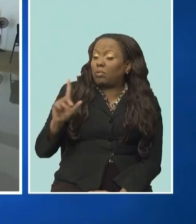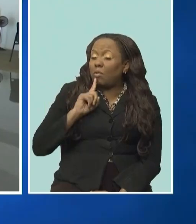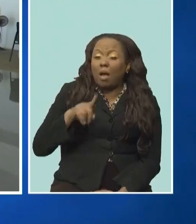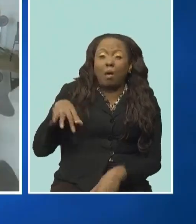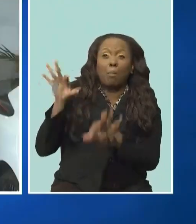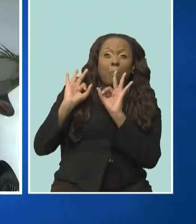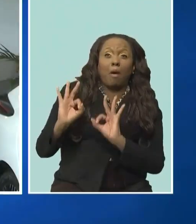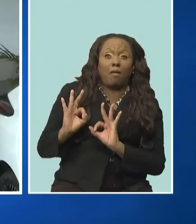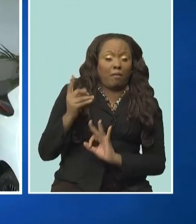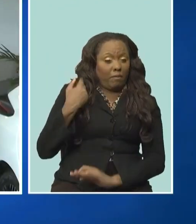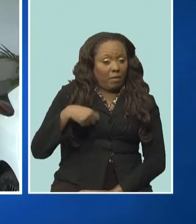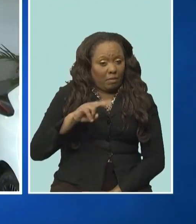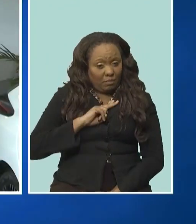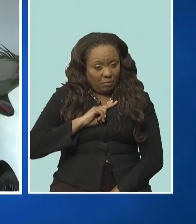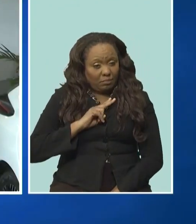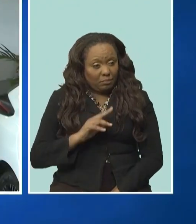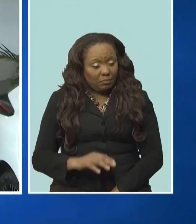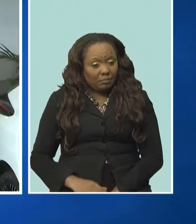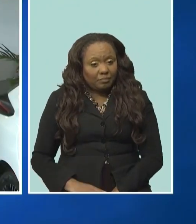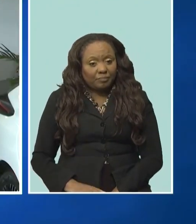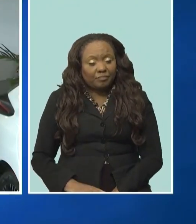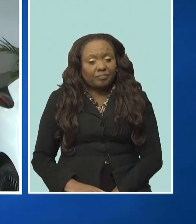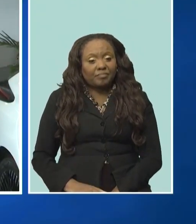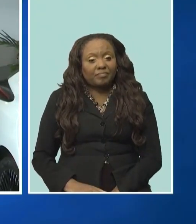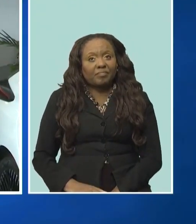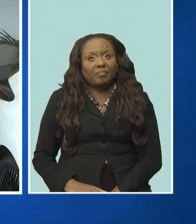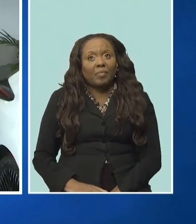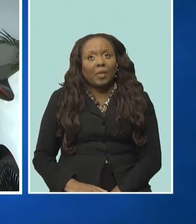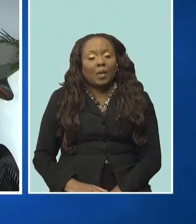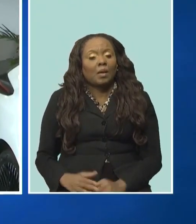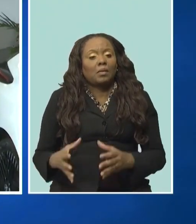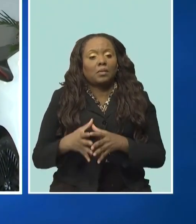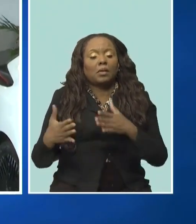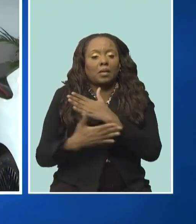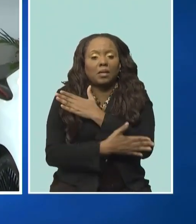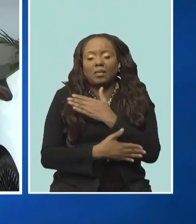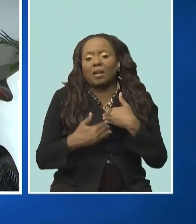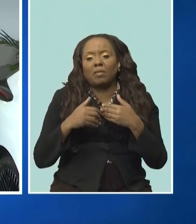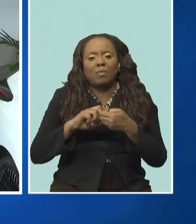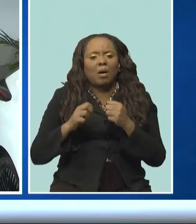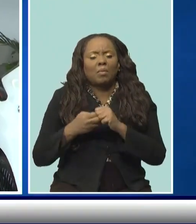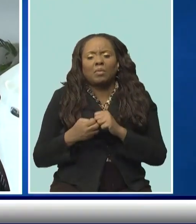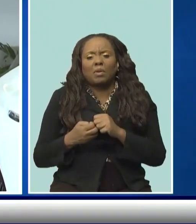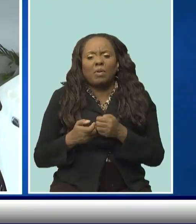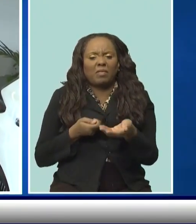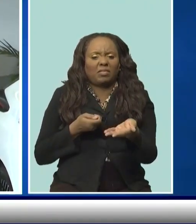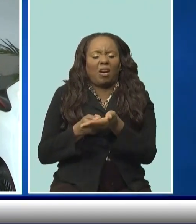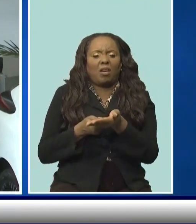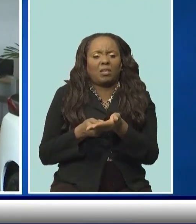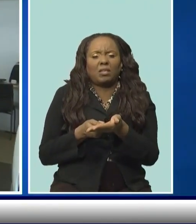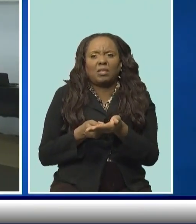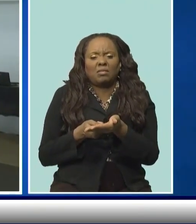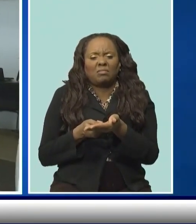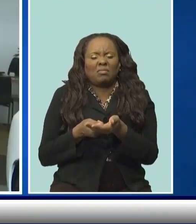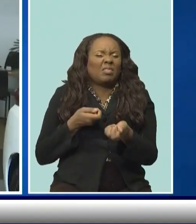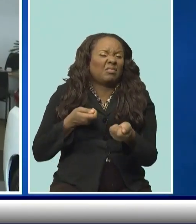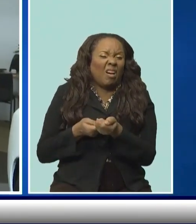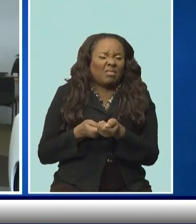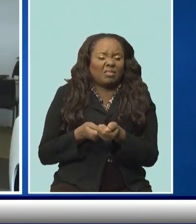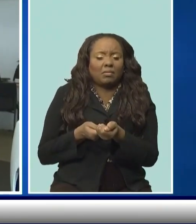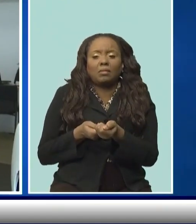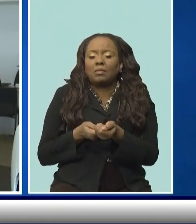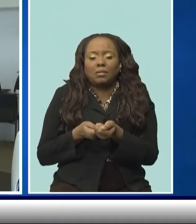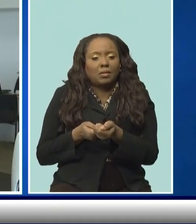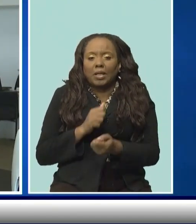ideal for us right now. A lot of the countries that have issues in terms of charging stations and what's not, that would also bring some of that to a